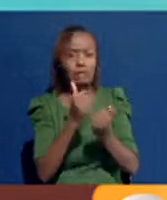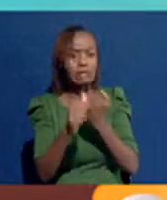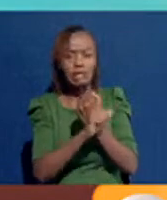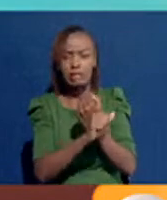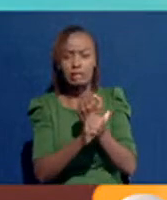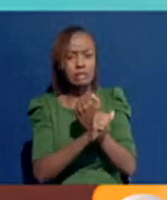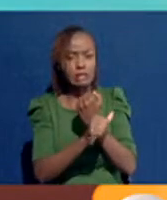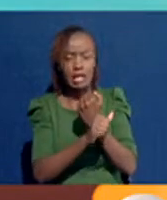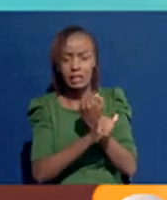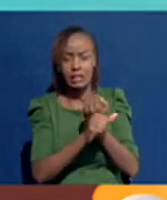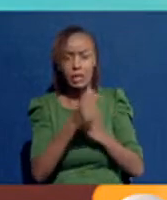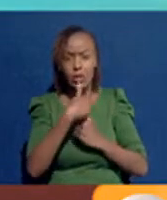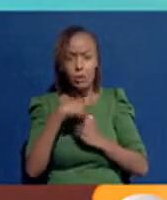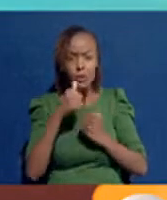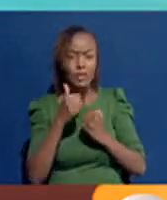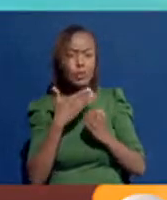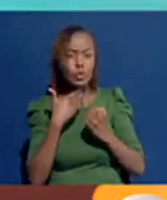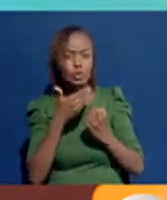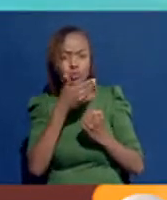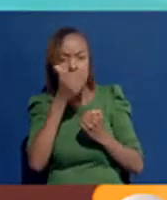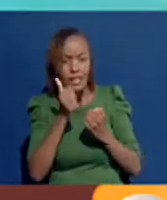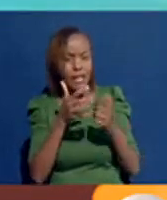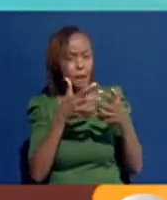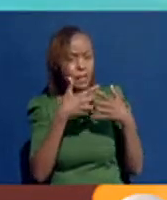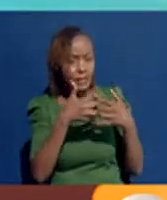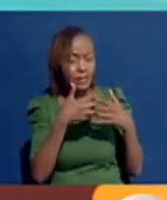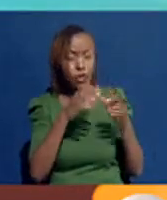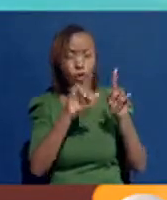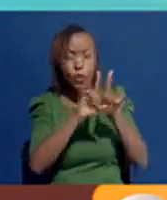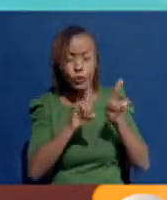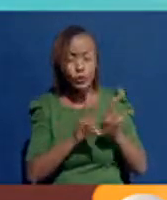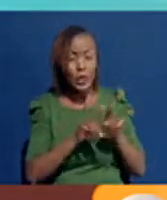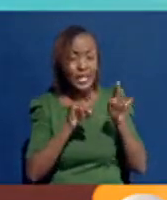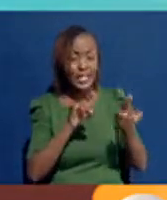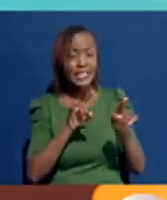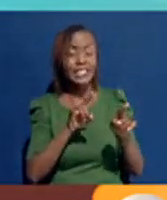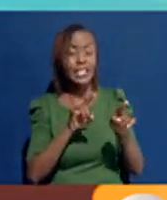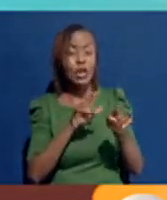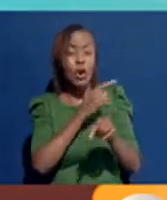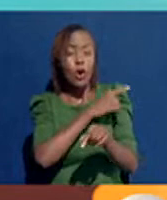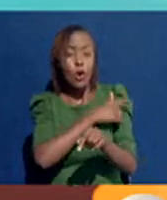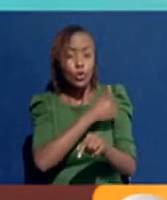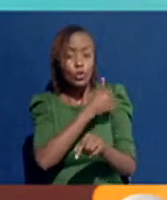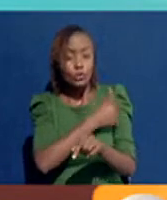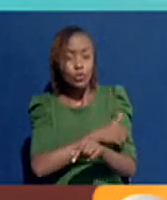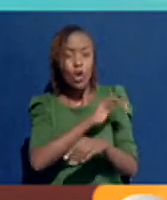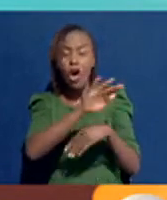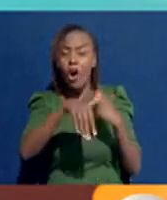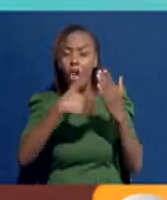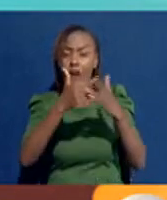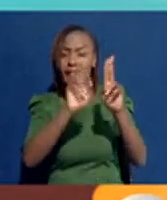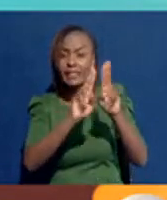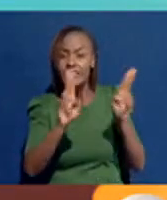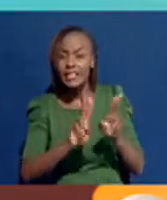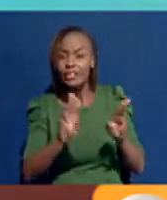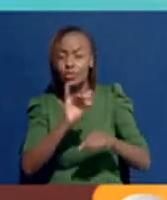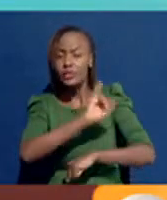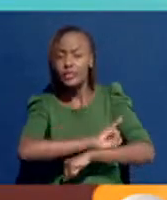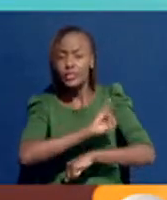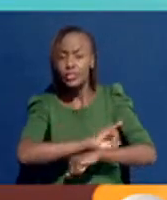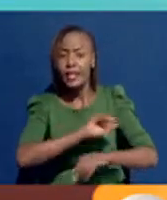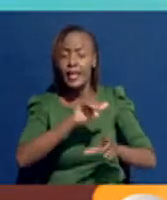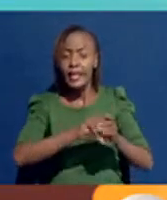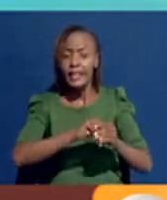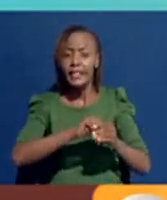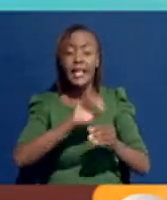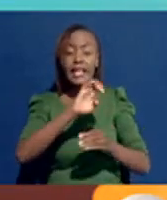all those things to Nairobi Hospital. And don't forget, this is an hospital choice. All international institutions within East and